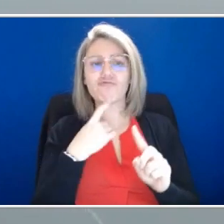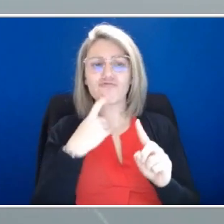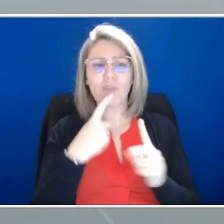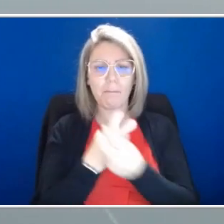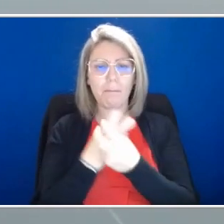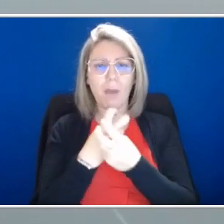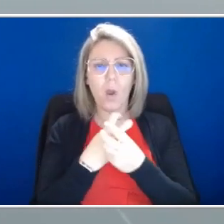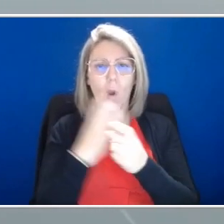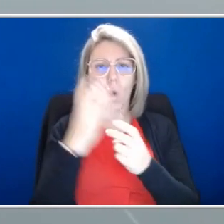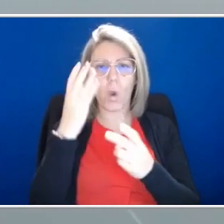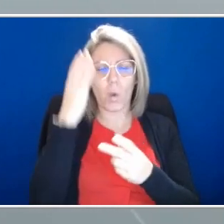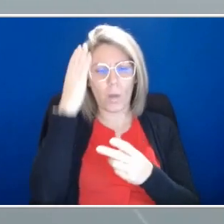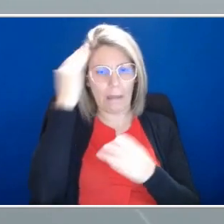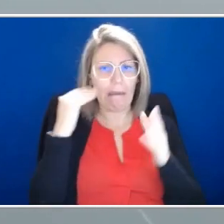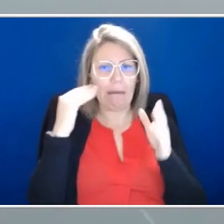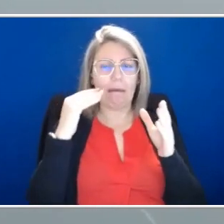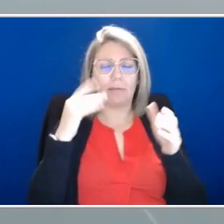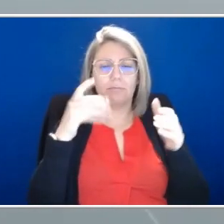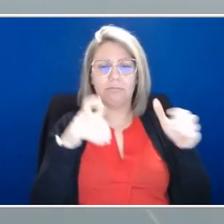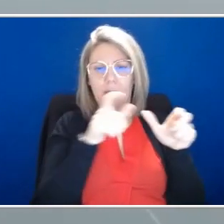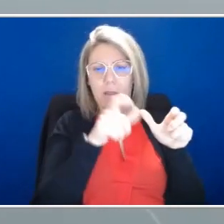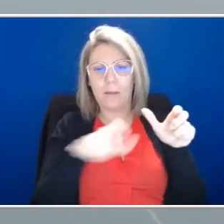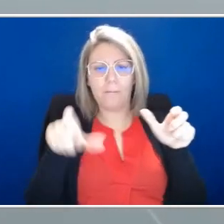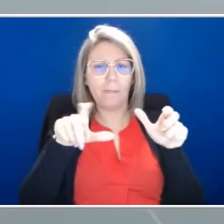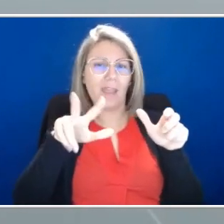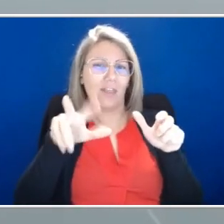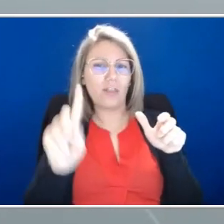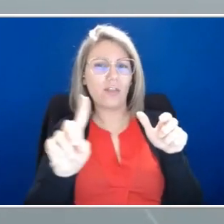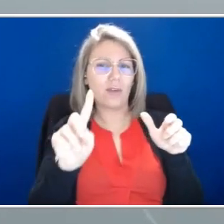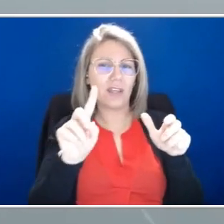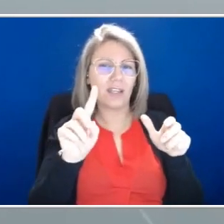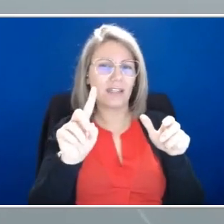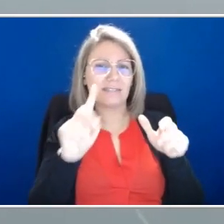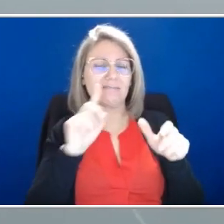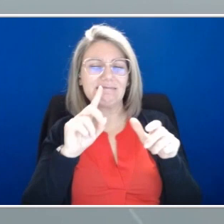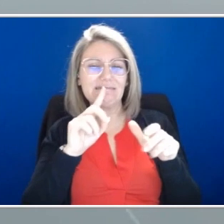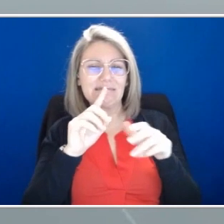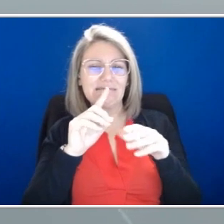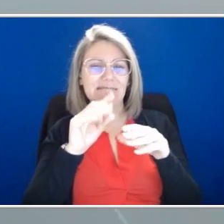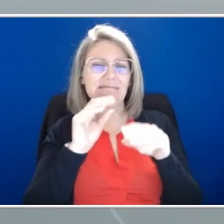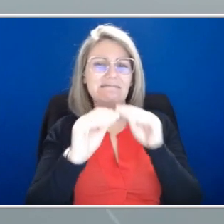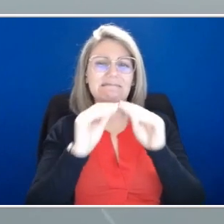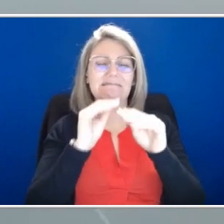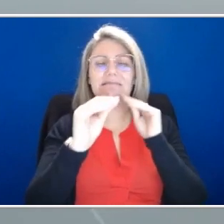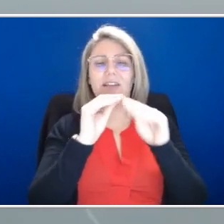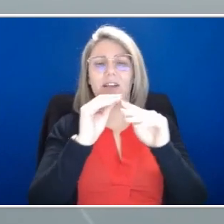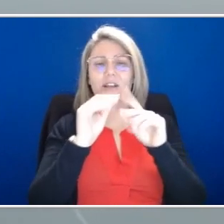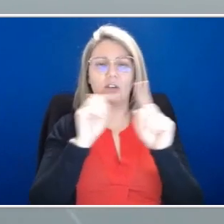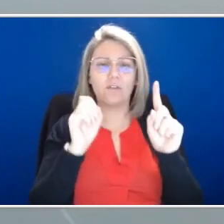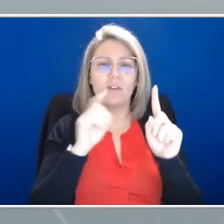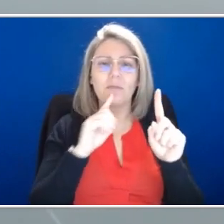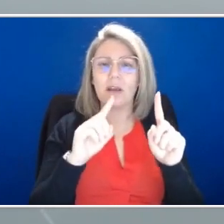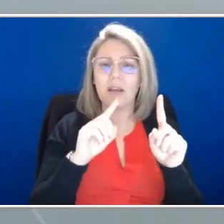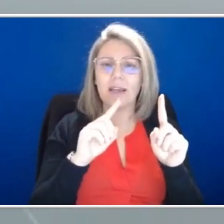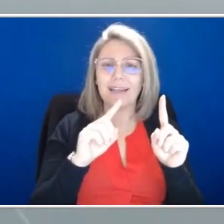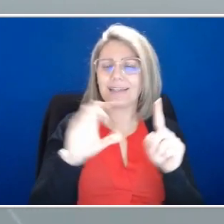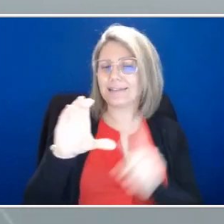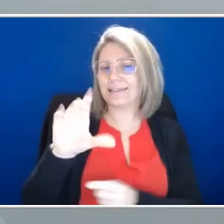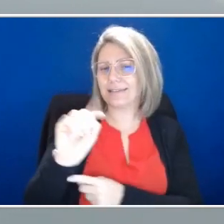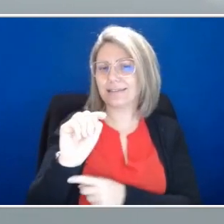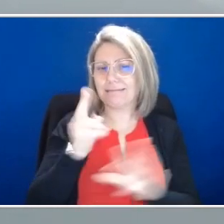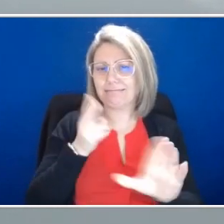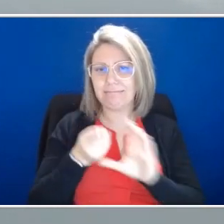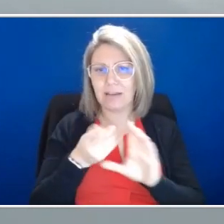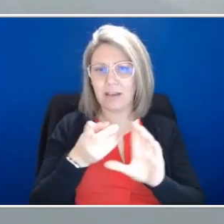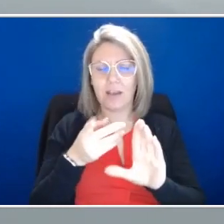Yeah, this is a 3D reconstruction of a CT scan of Kyle's before we did surgery.